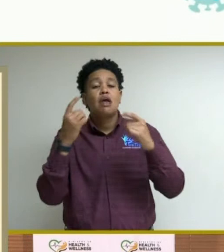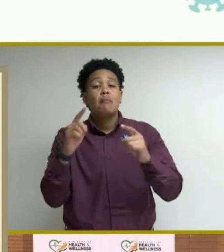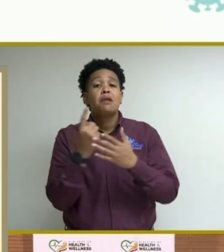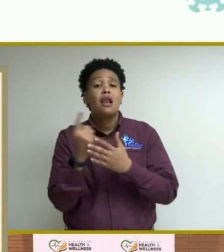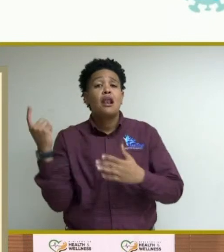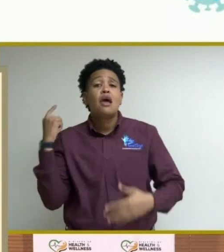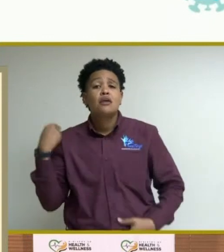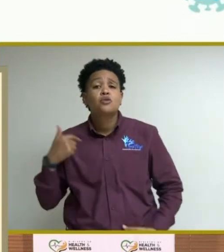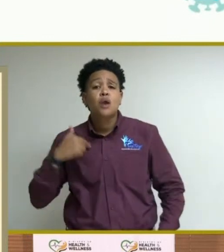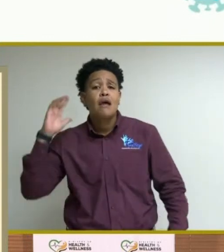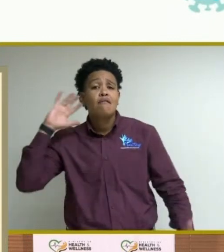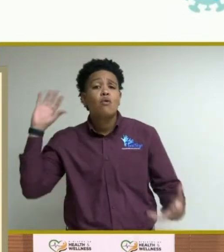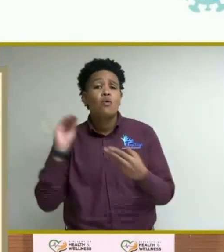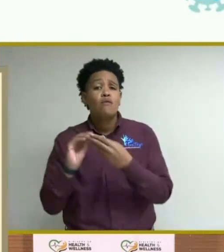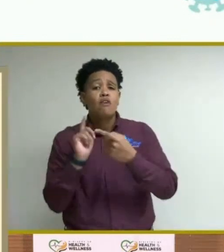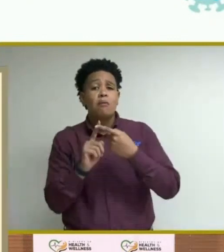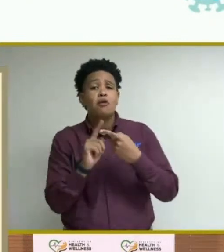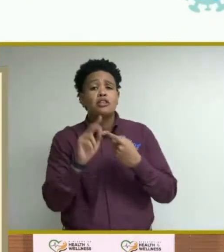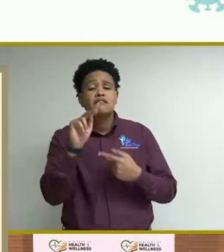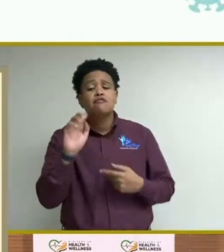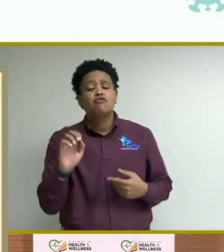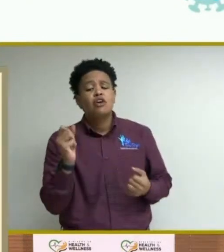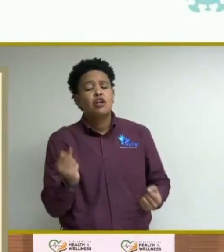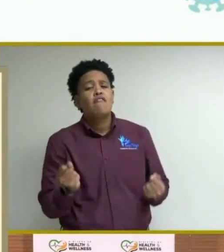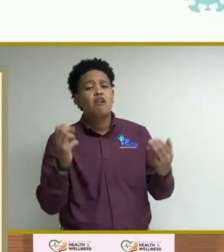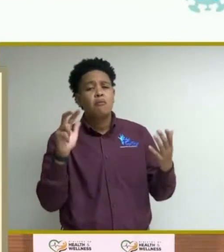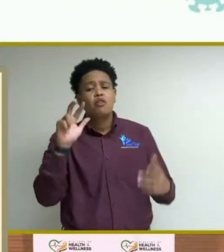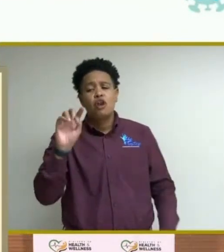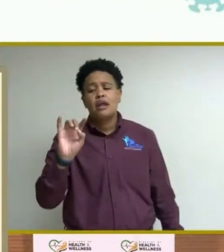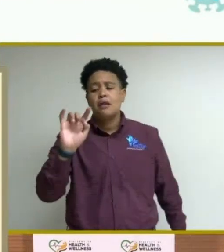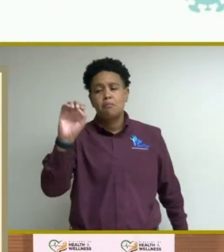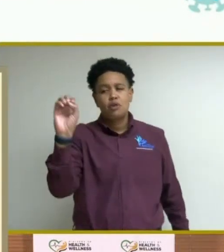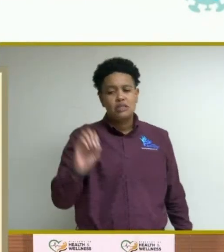we had an overall positivity rate of 38%,